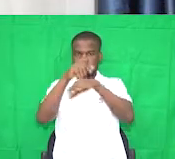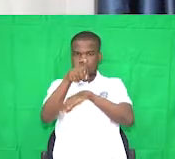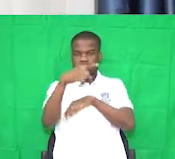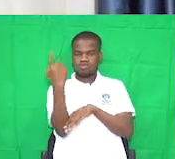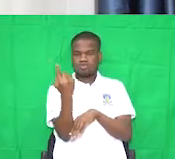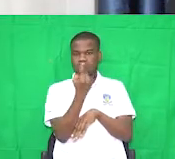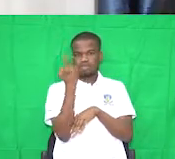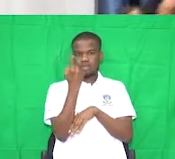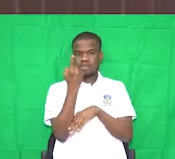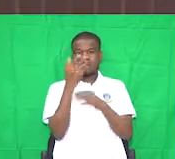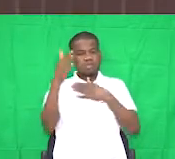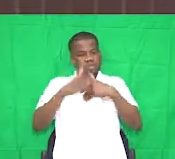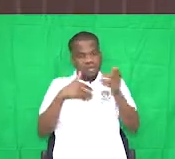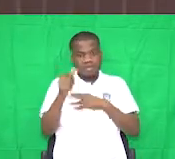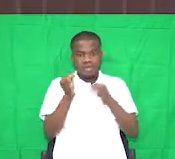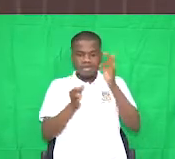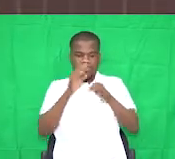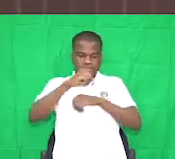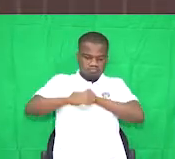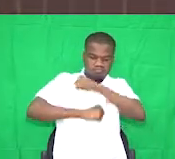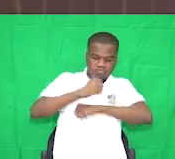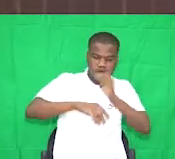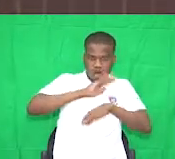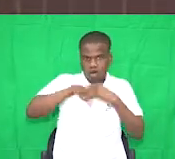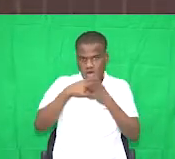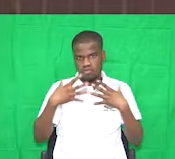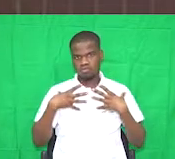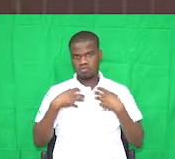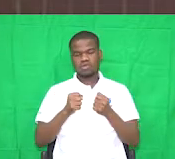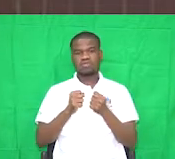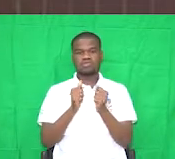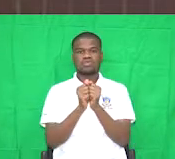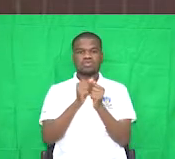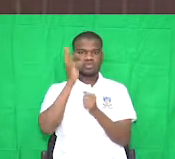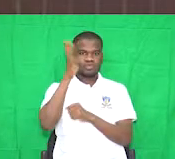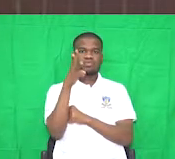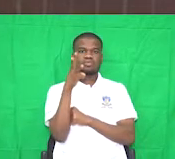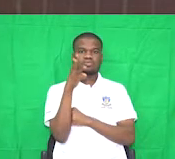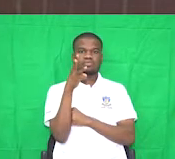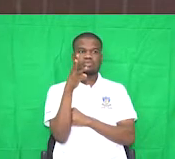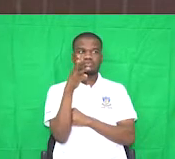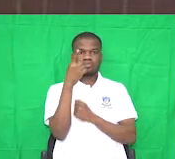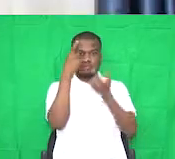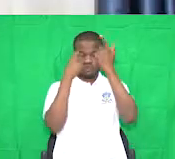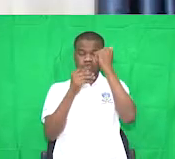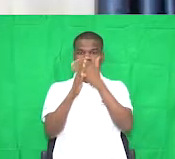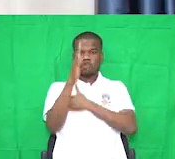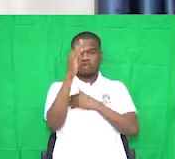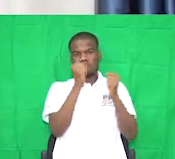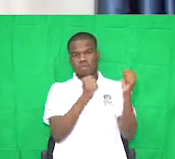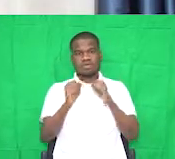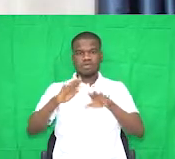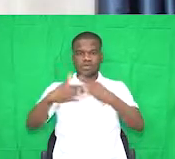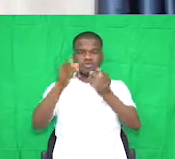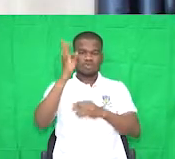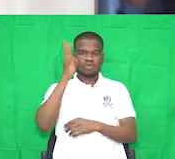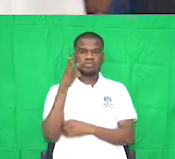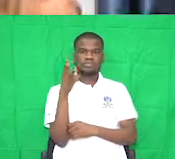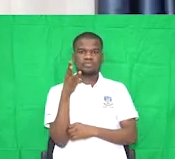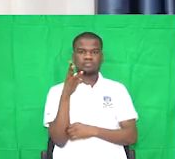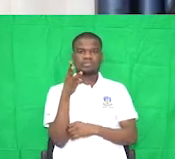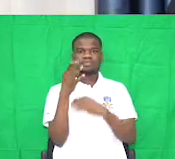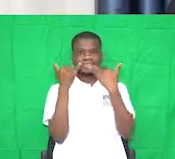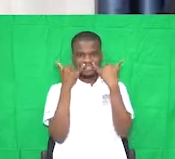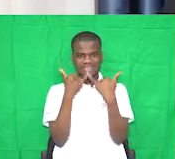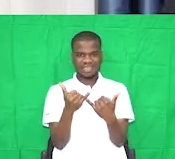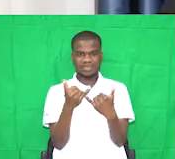ye denyara. Obe muwe yuye ye. Se se ya mako. Ni ya titi mumfie miensen. Efe na obe